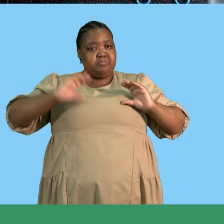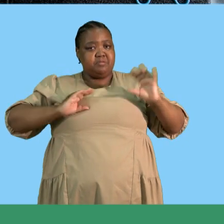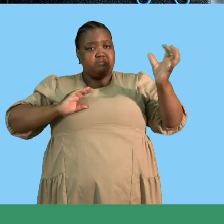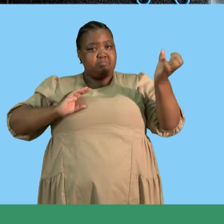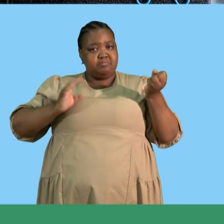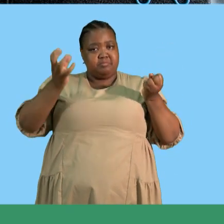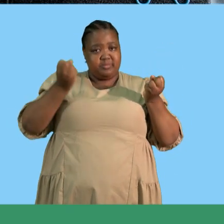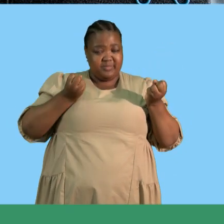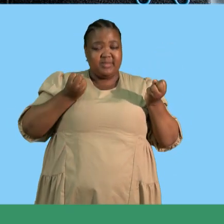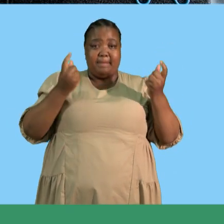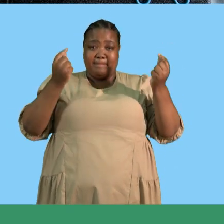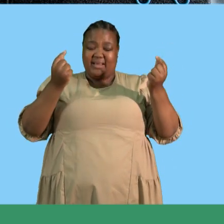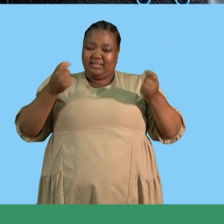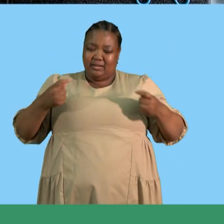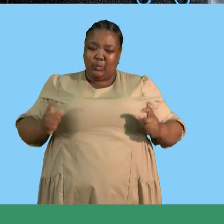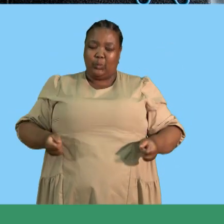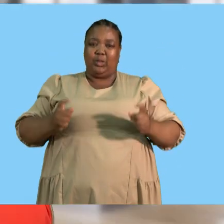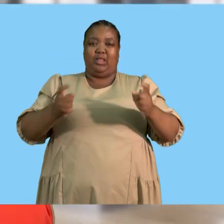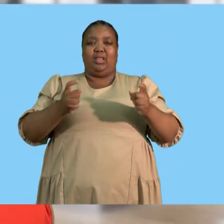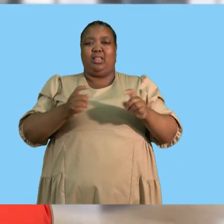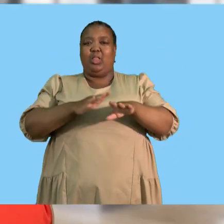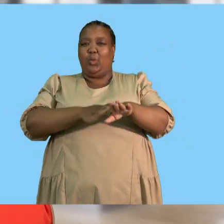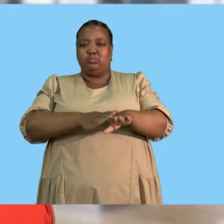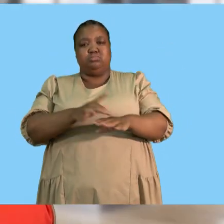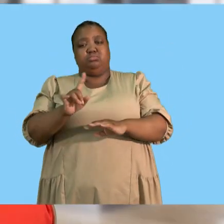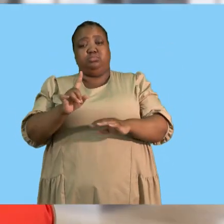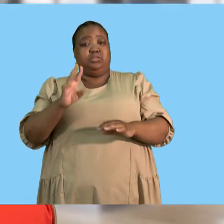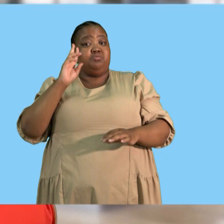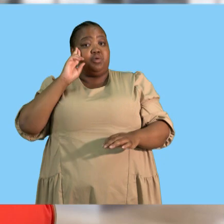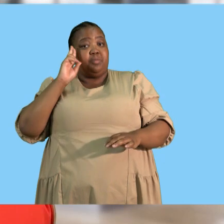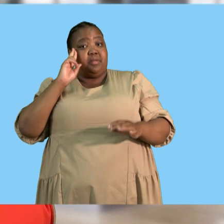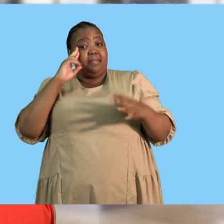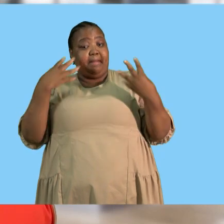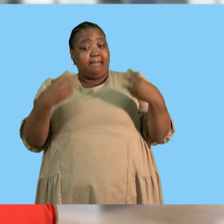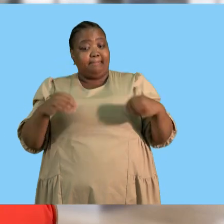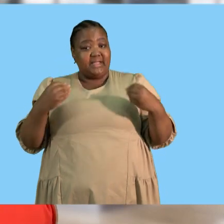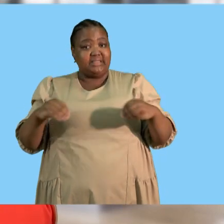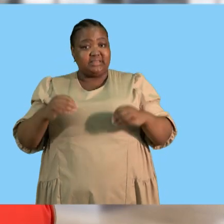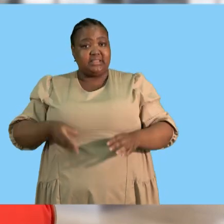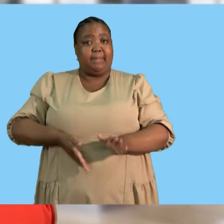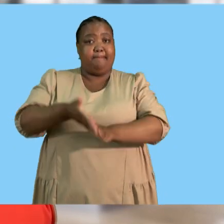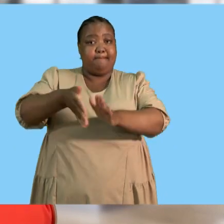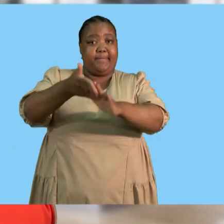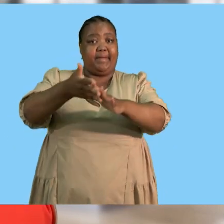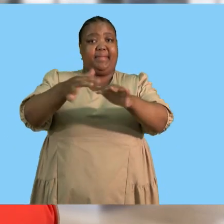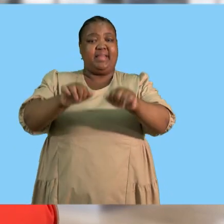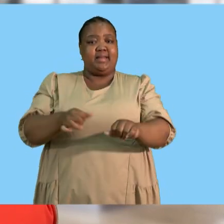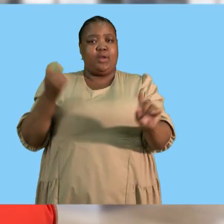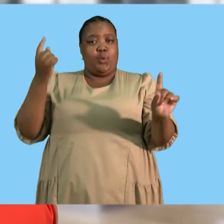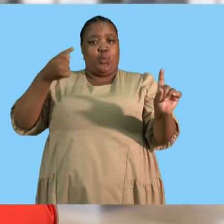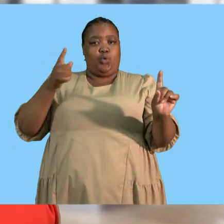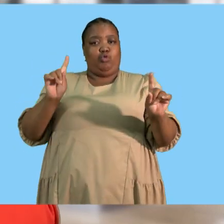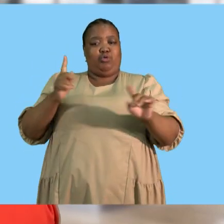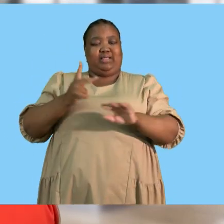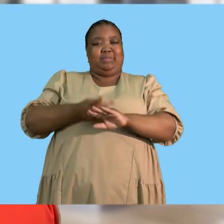quickly. Now, remember, grade 11s, that when you are running a business, you are running it to make a